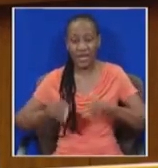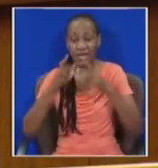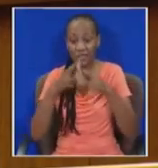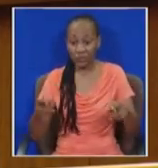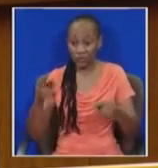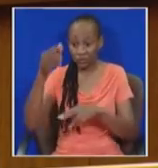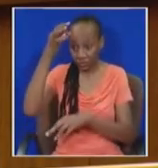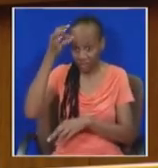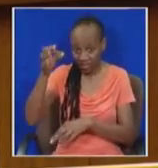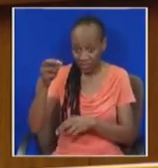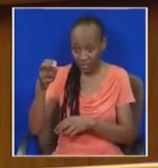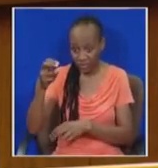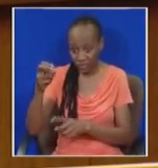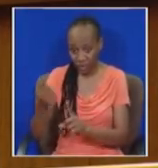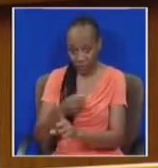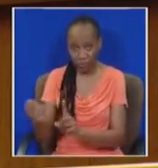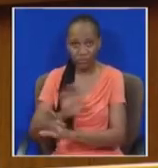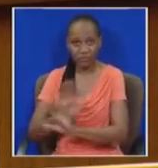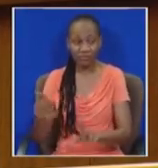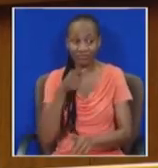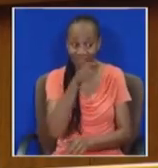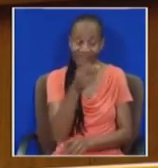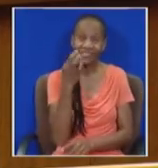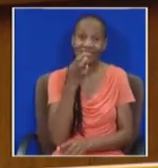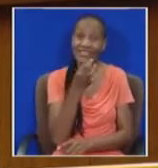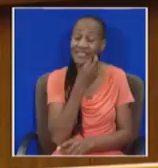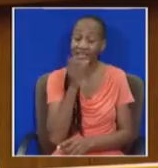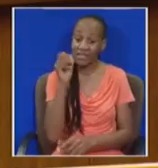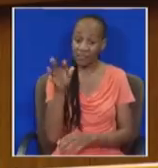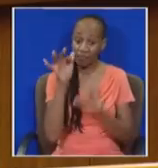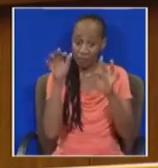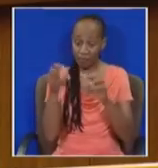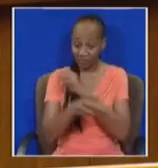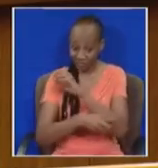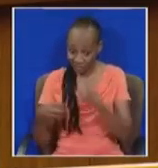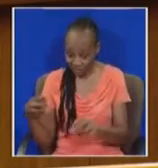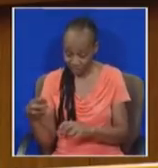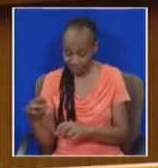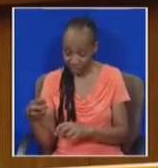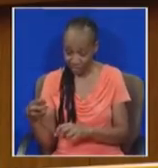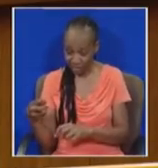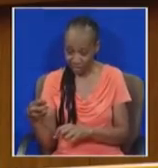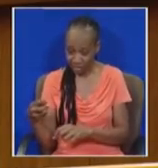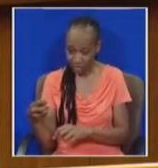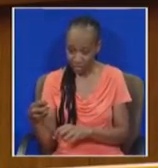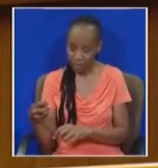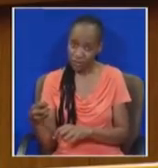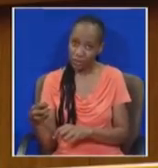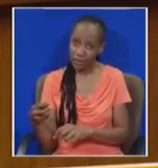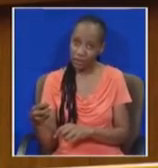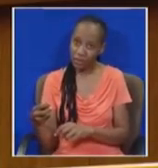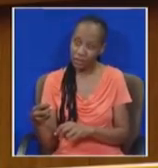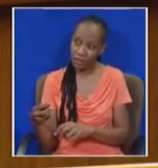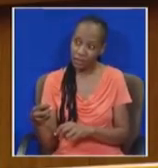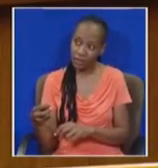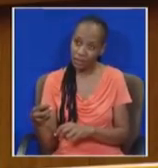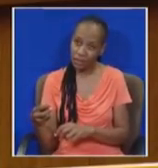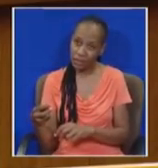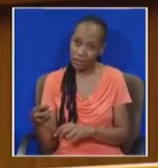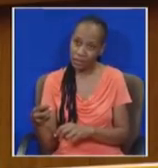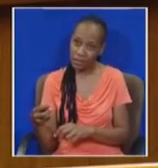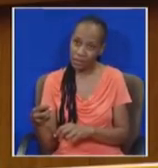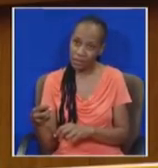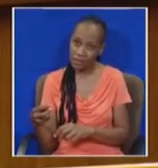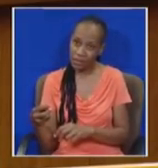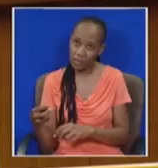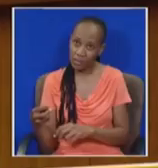resources. Uthe amasela aba imali kahulumende mawabanjwe. He committed to turn the